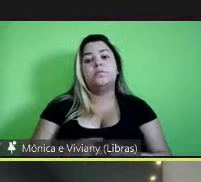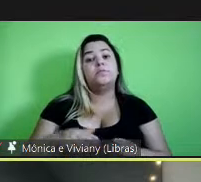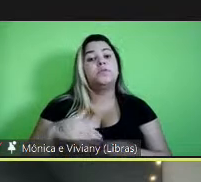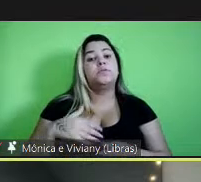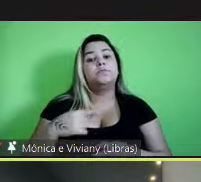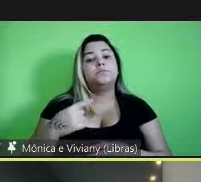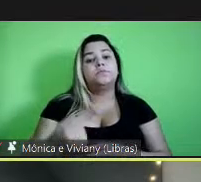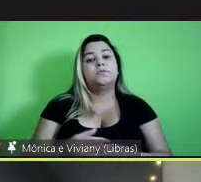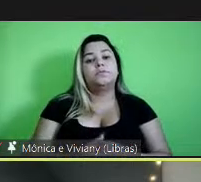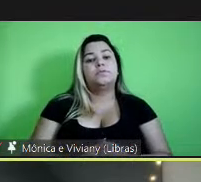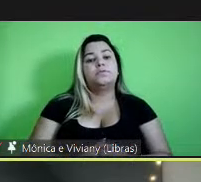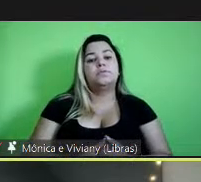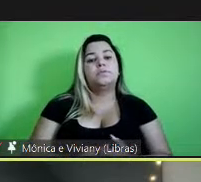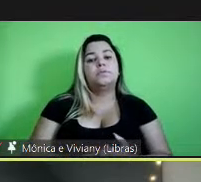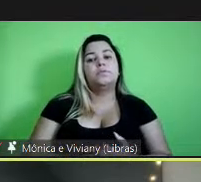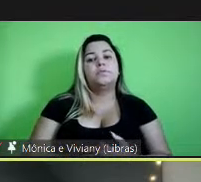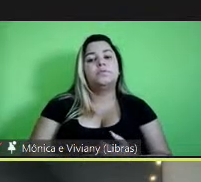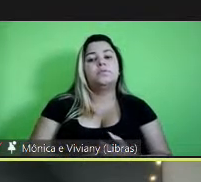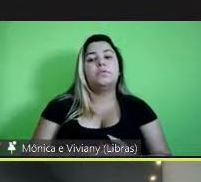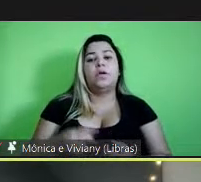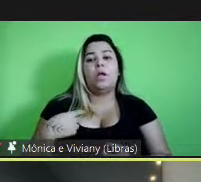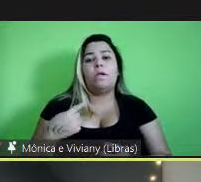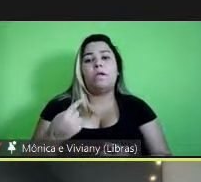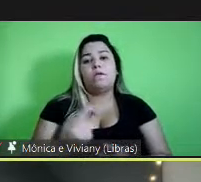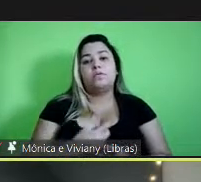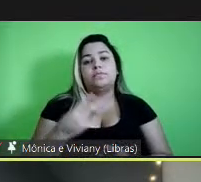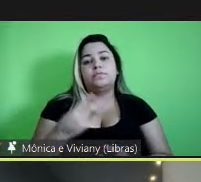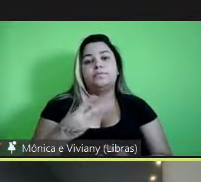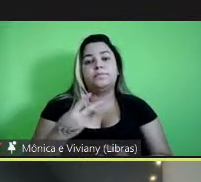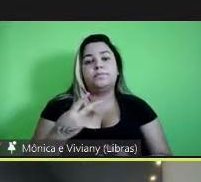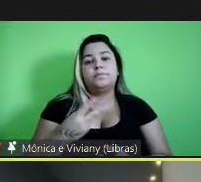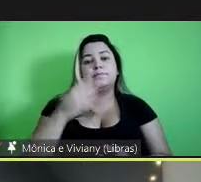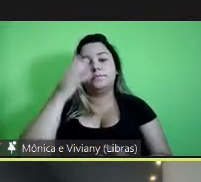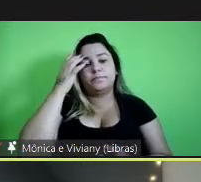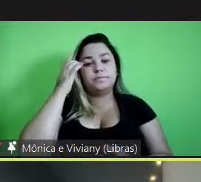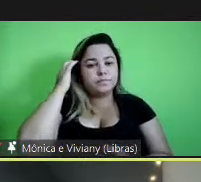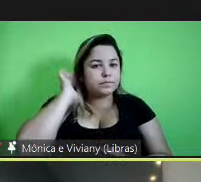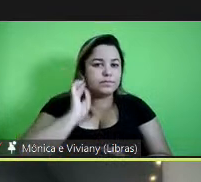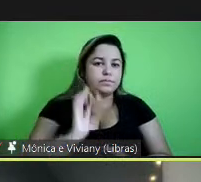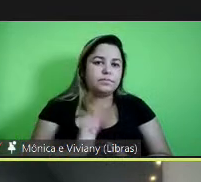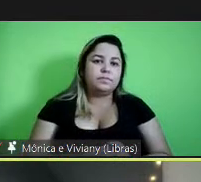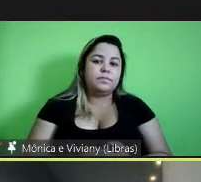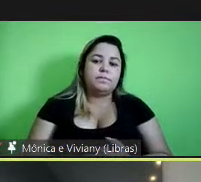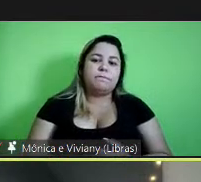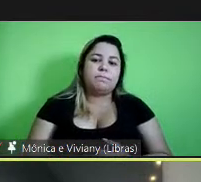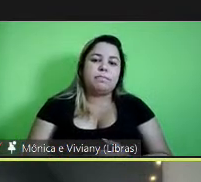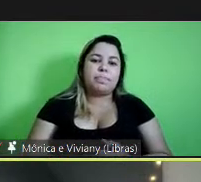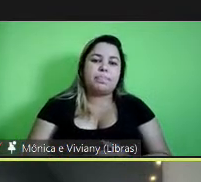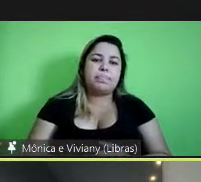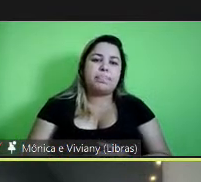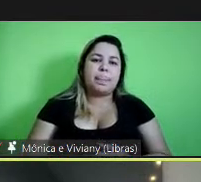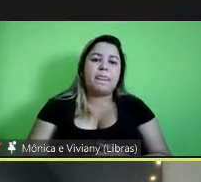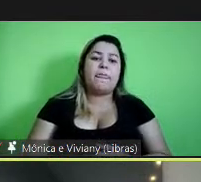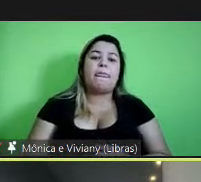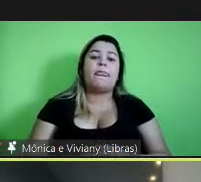as the collective situation. And we're going to focus on these two items, okay?